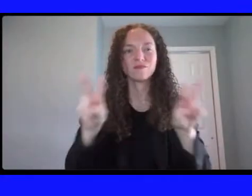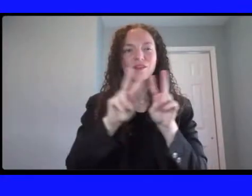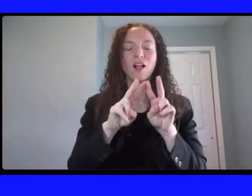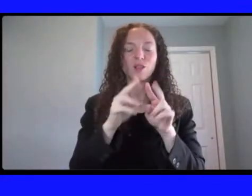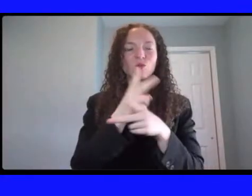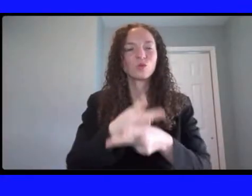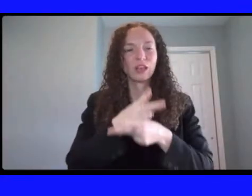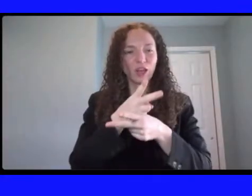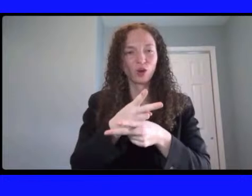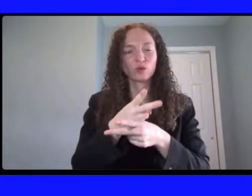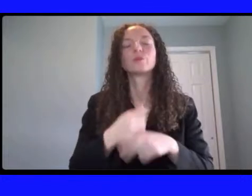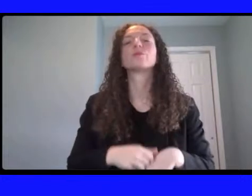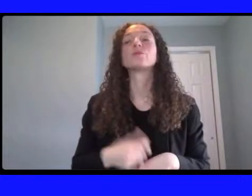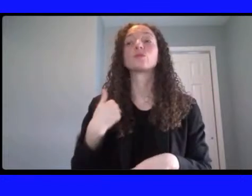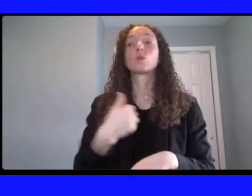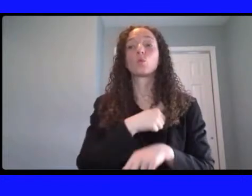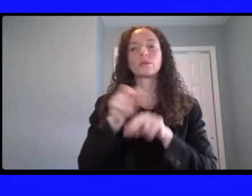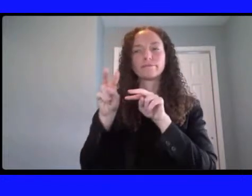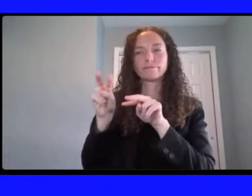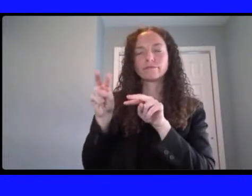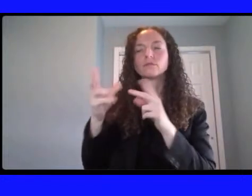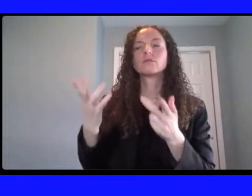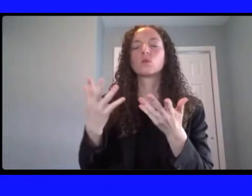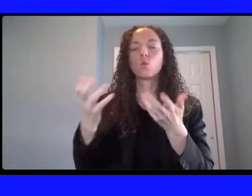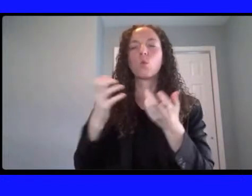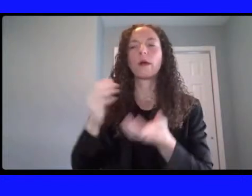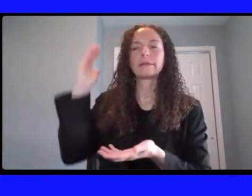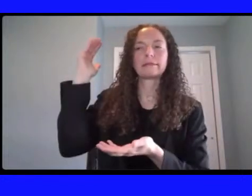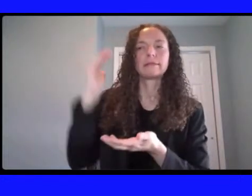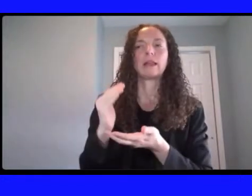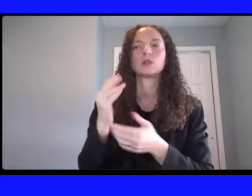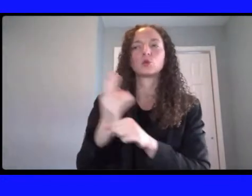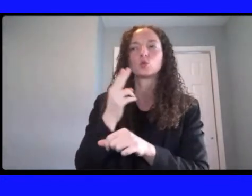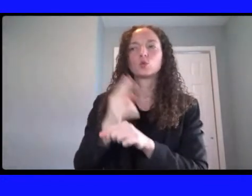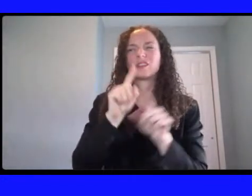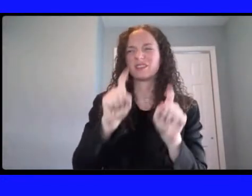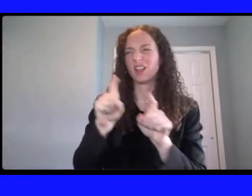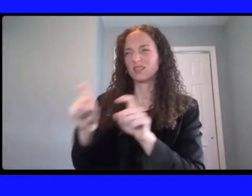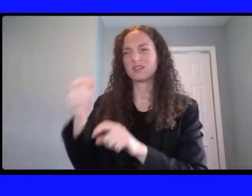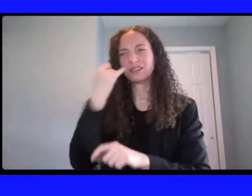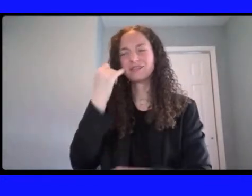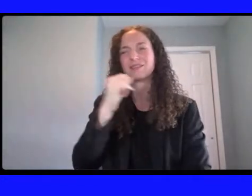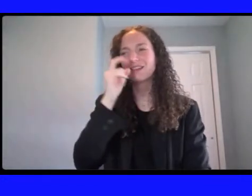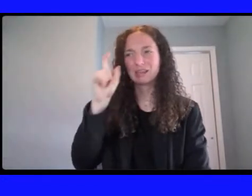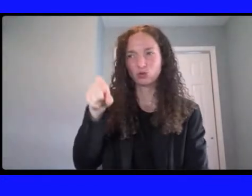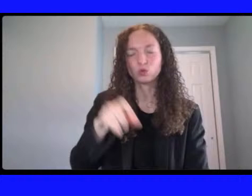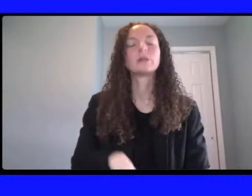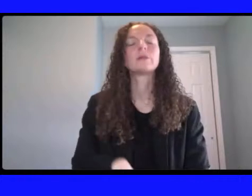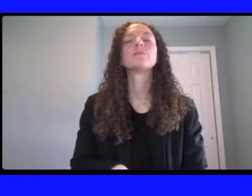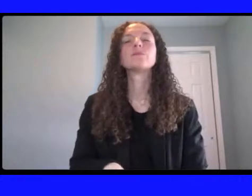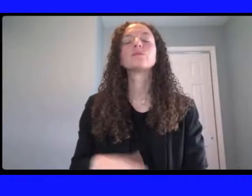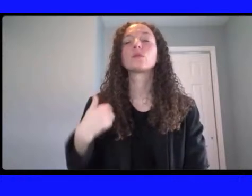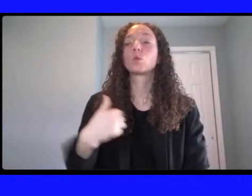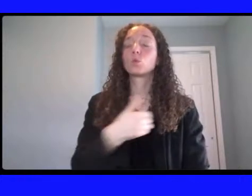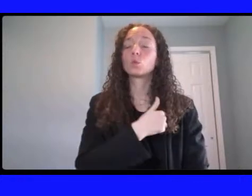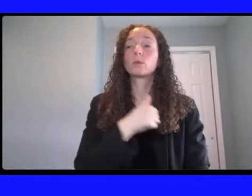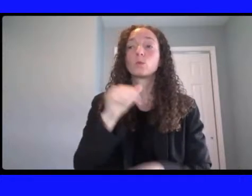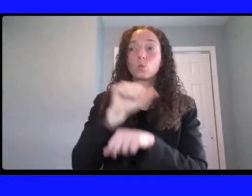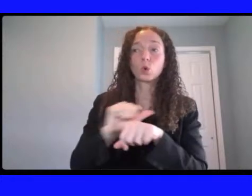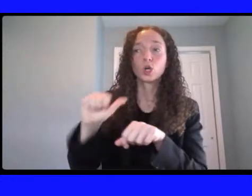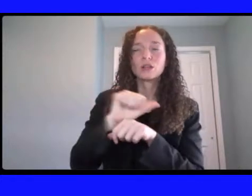which shows the 5 major strategic pillars, critical care, their